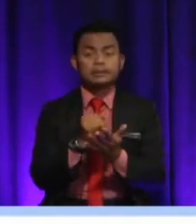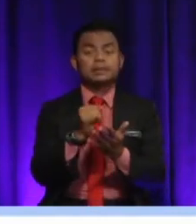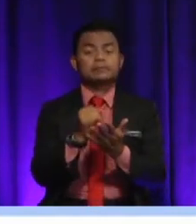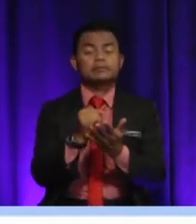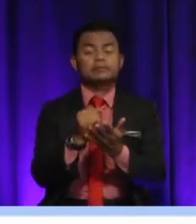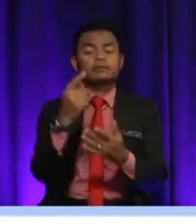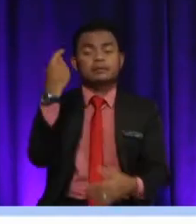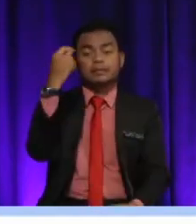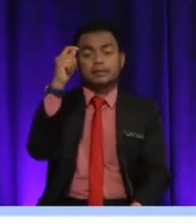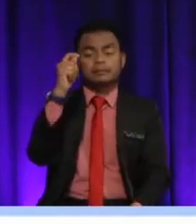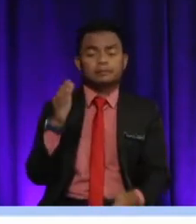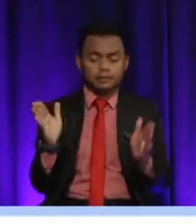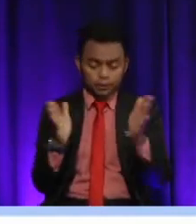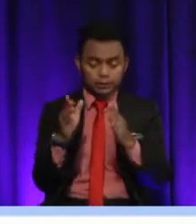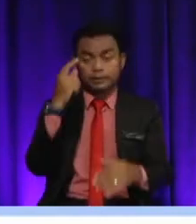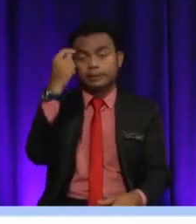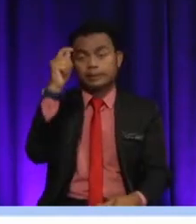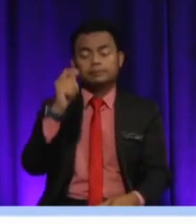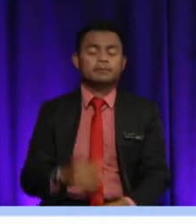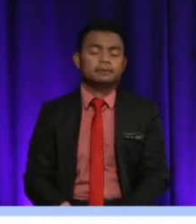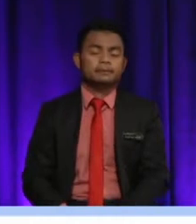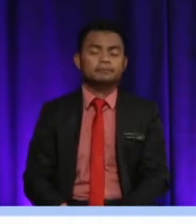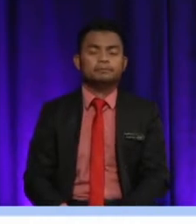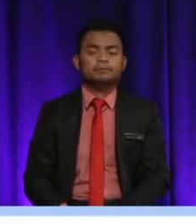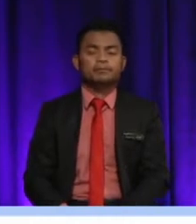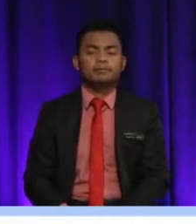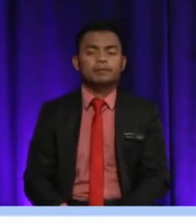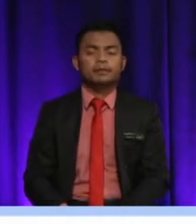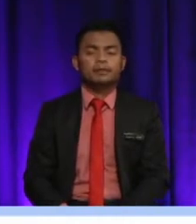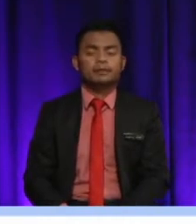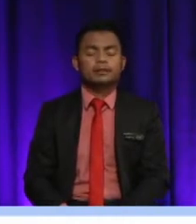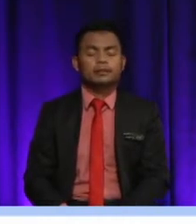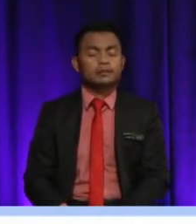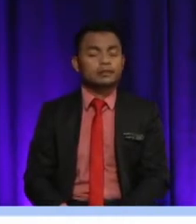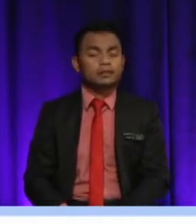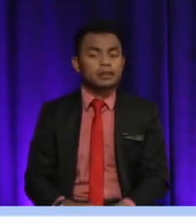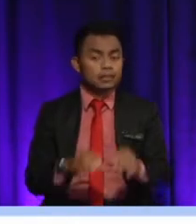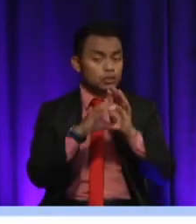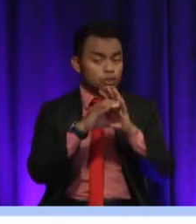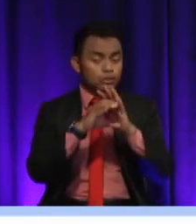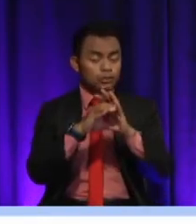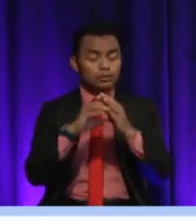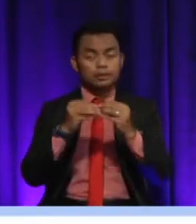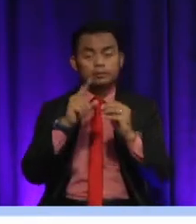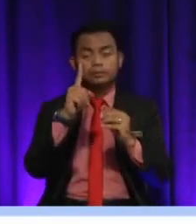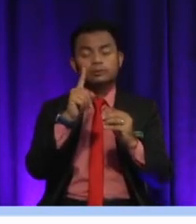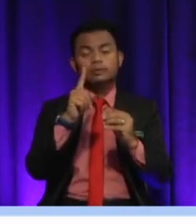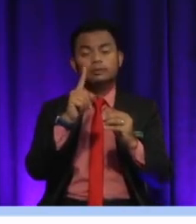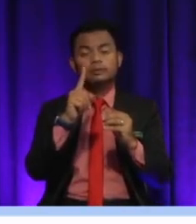texts. Okay, so for example, the first one is a notice, and the second one is a voucher.